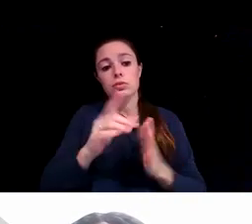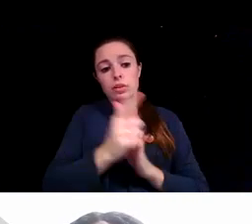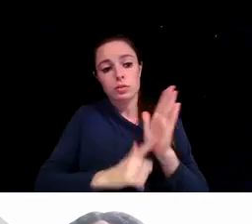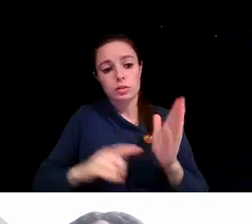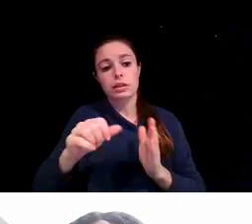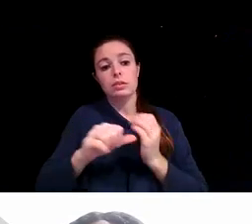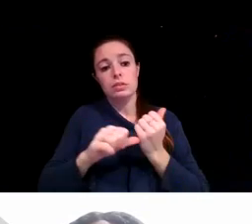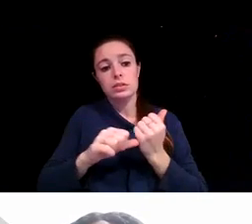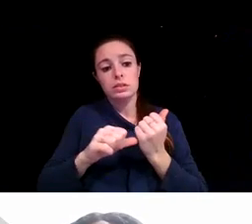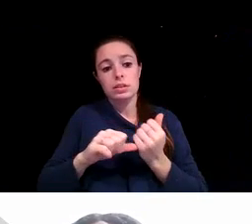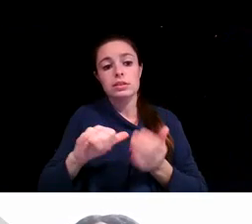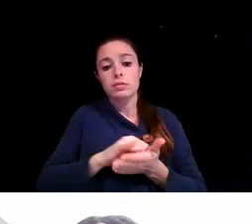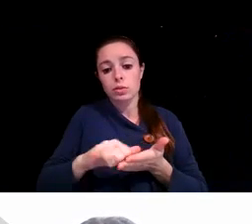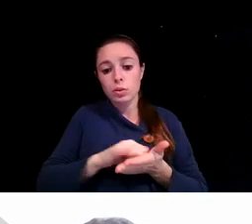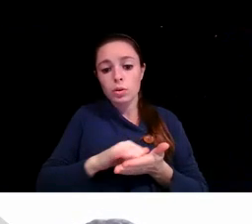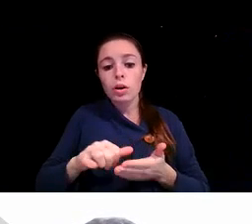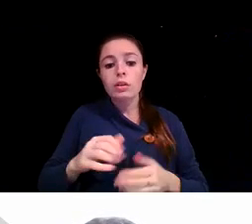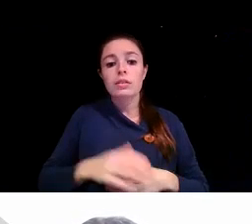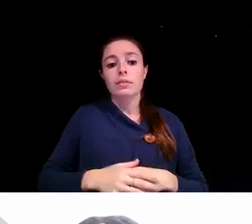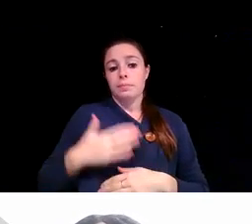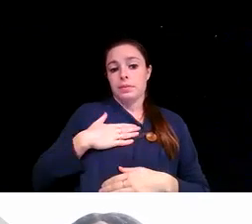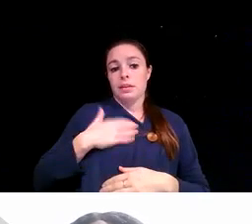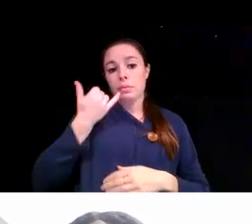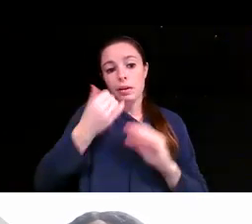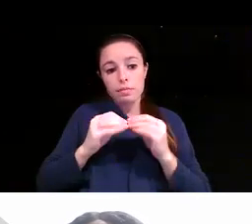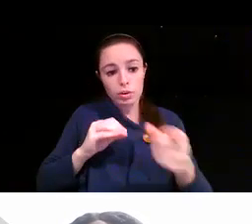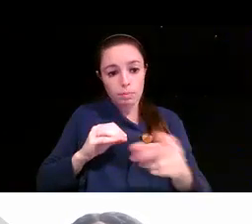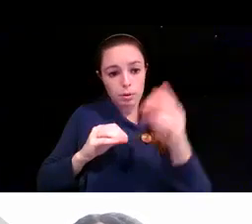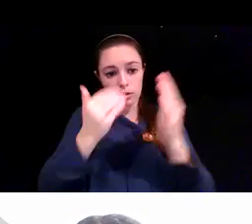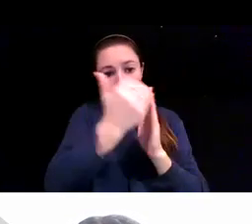York. My contact number is